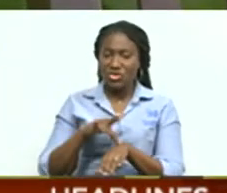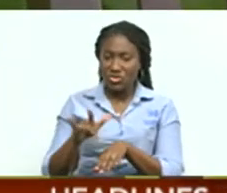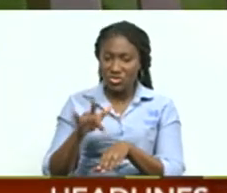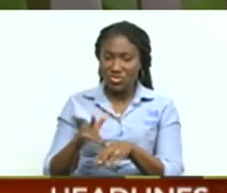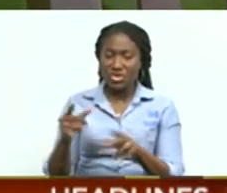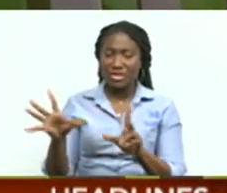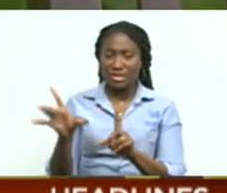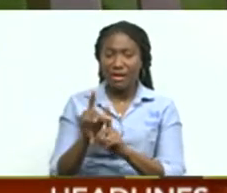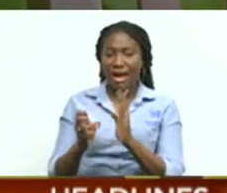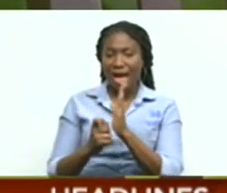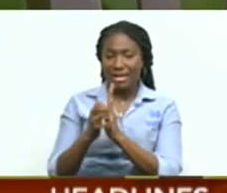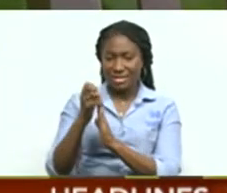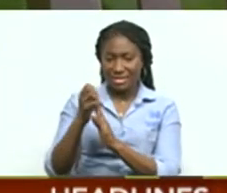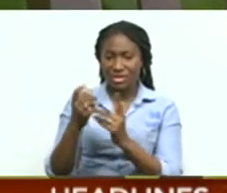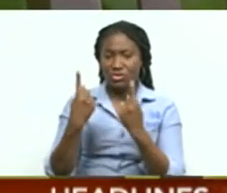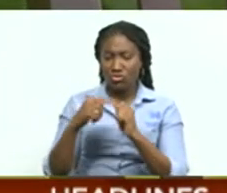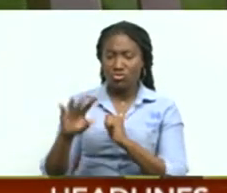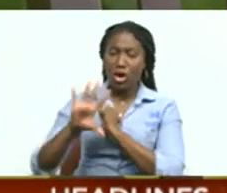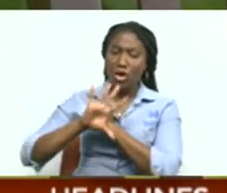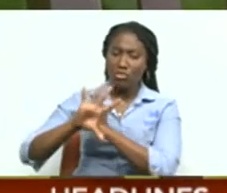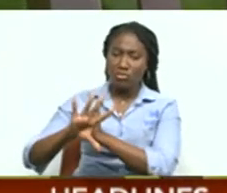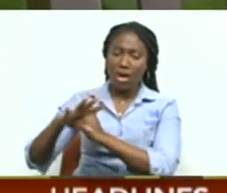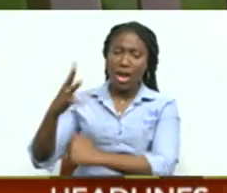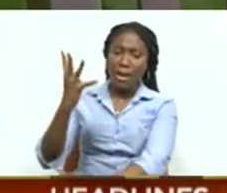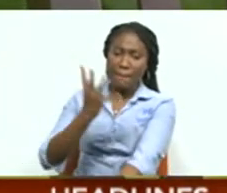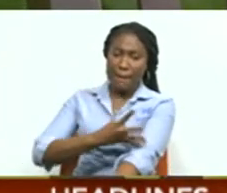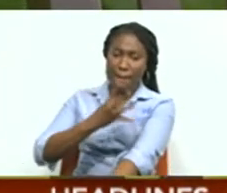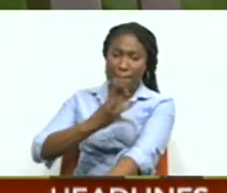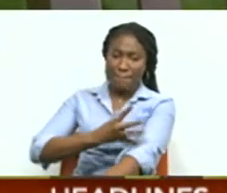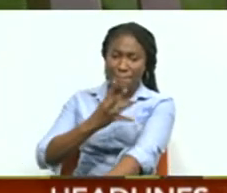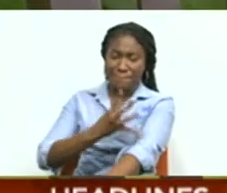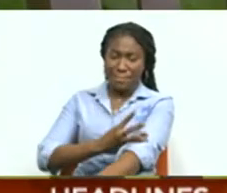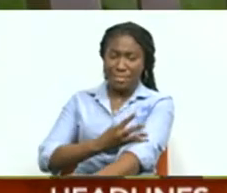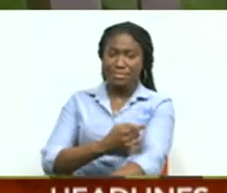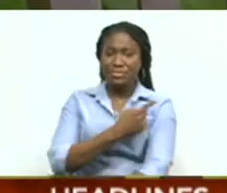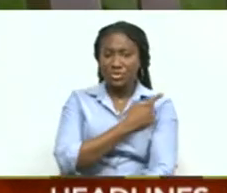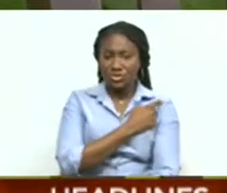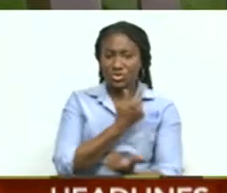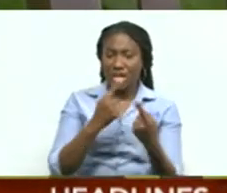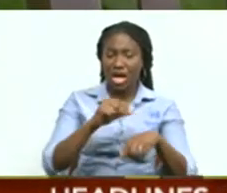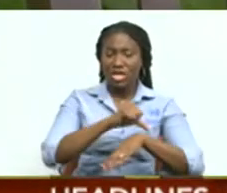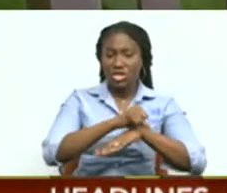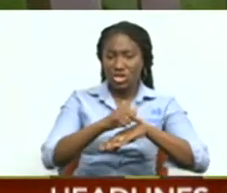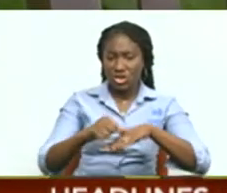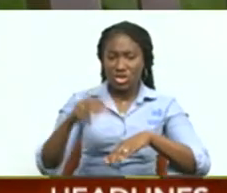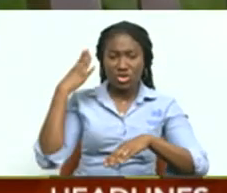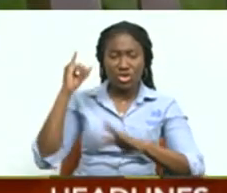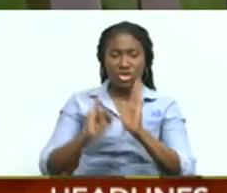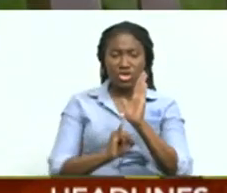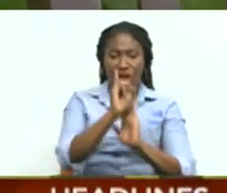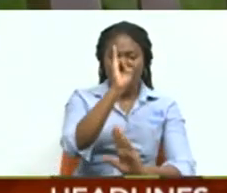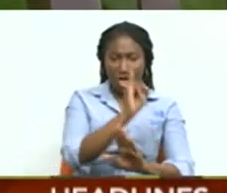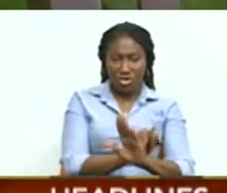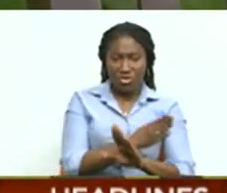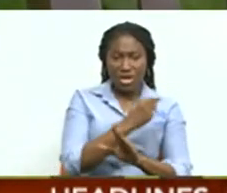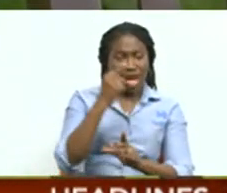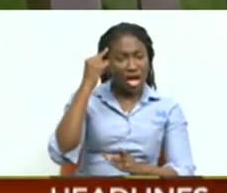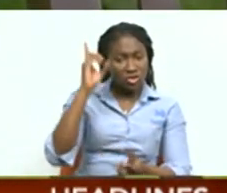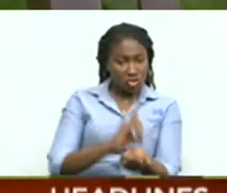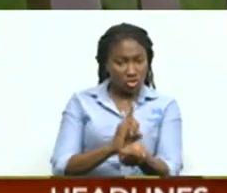is undergoing preventative chemotherapy. This comes after the princess underwent surgery in January for what doctors believed was